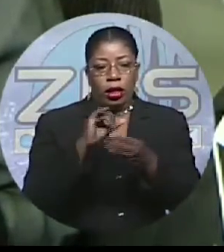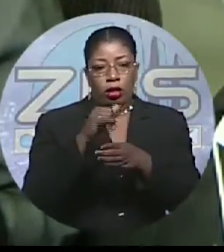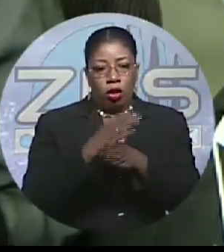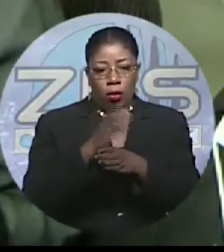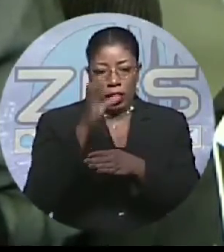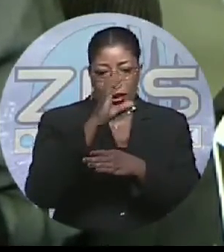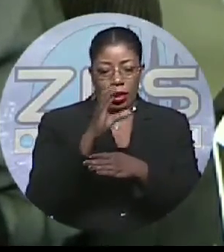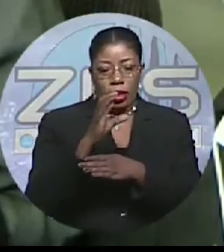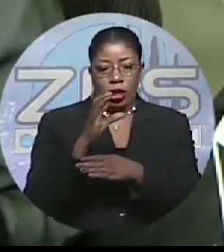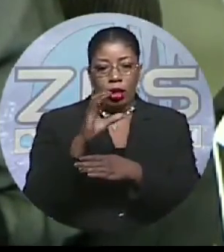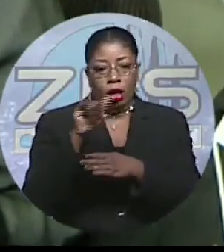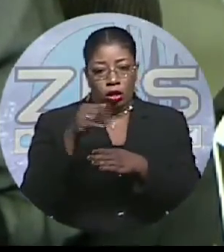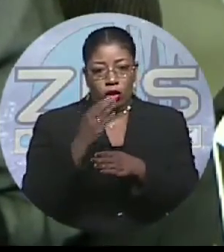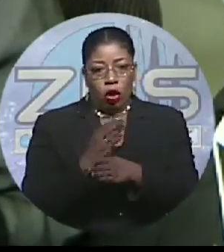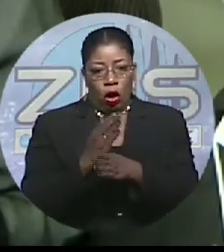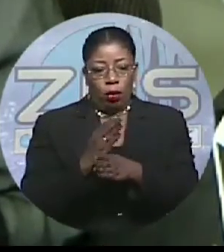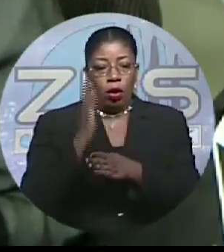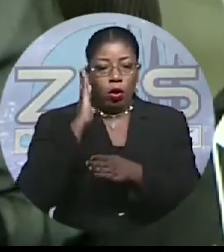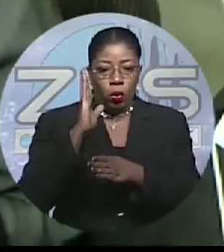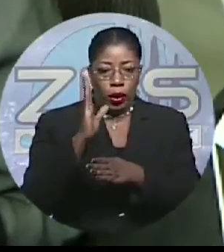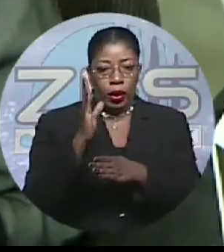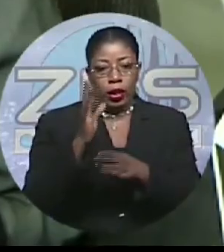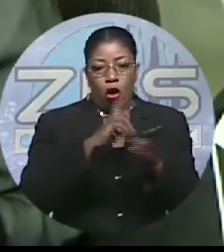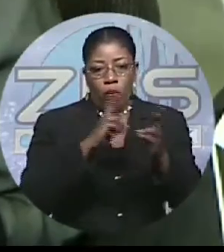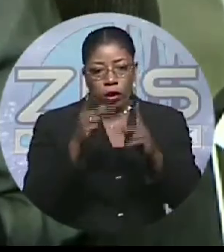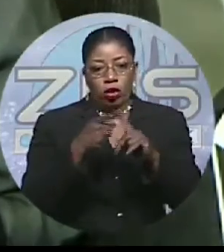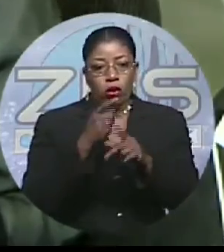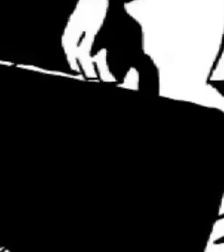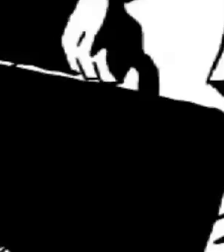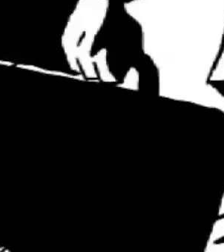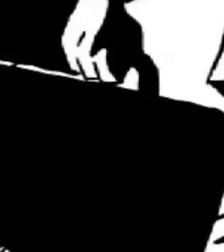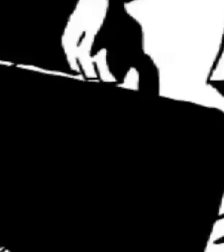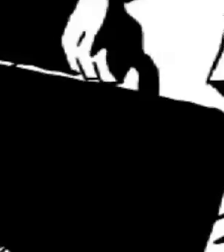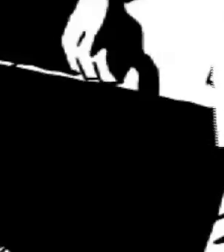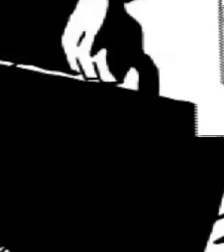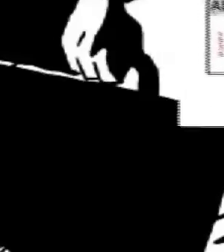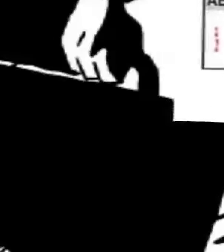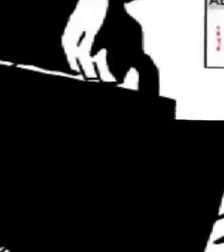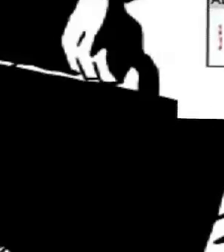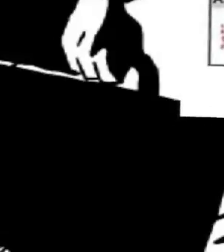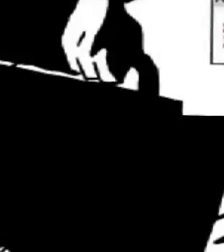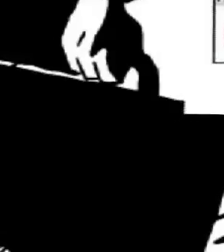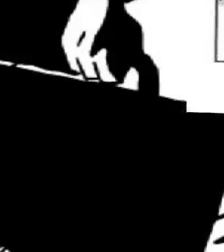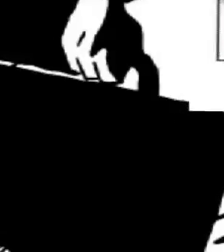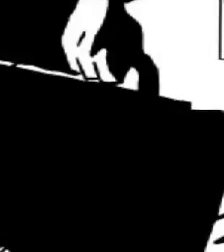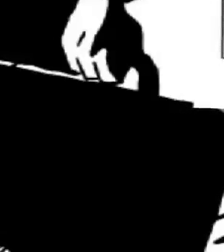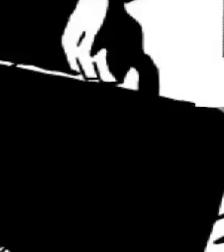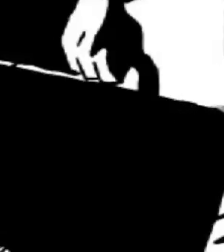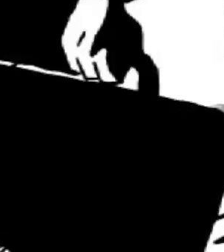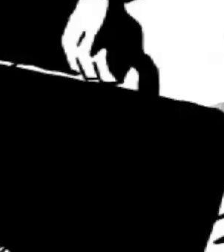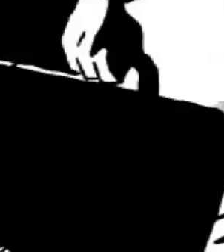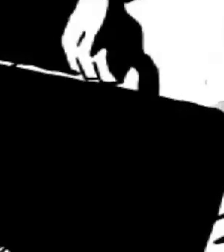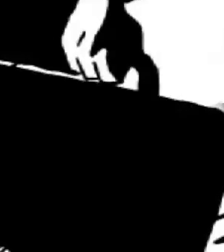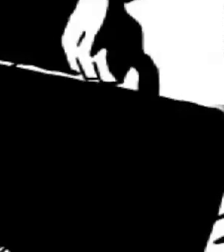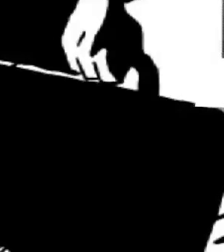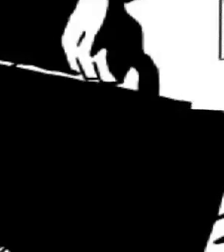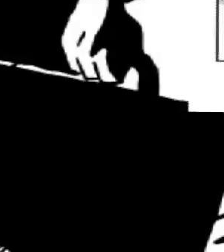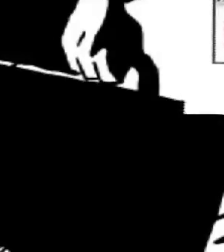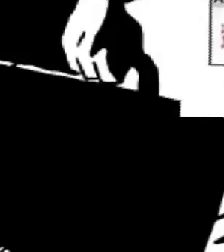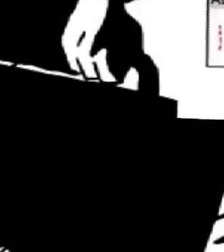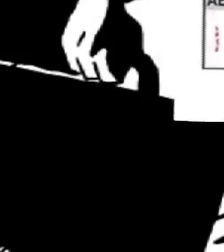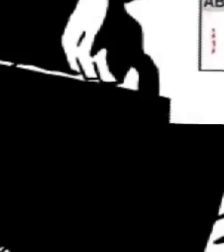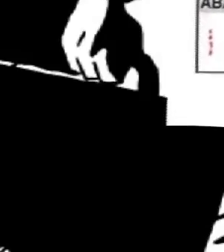seeking work, willing to work, and able to work. Also of note, the survey revealed that